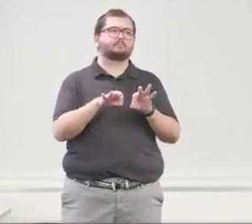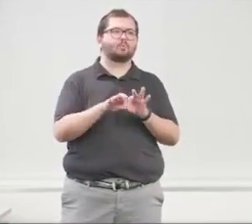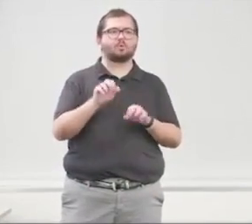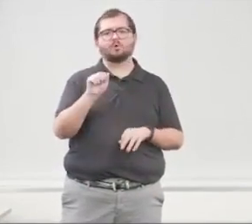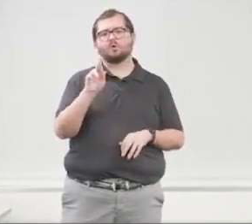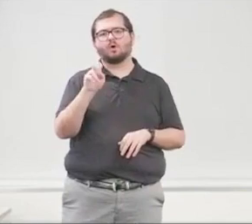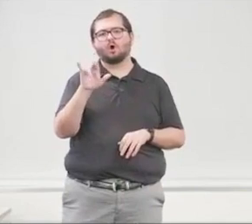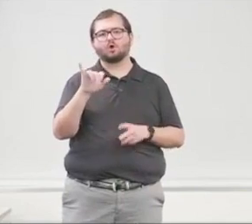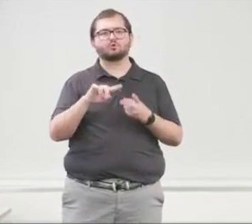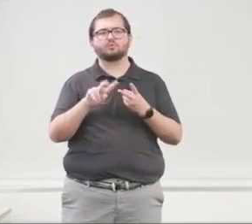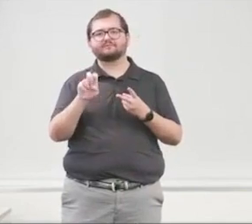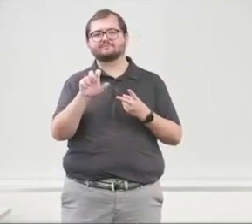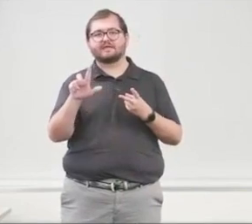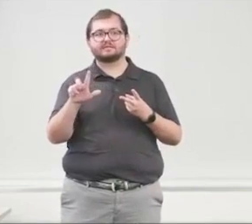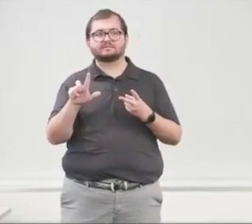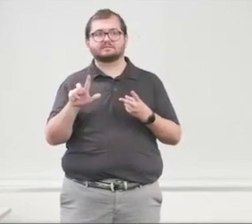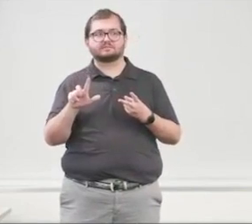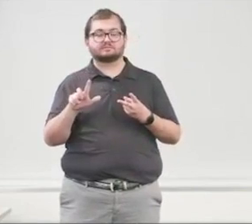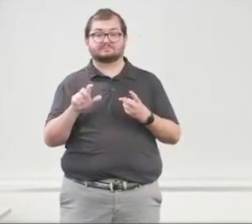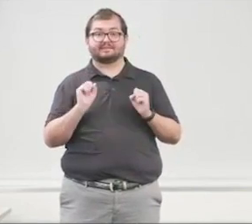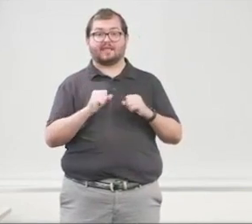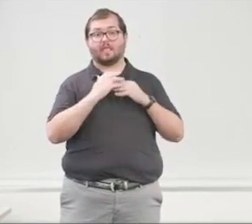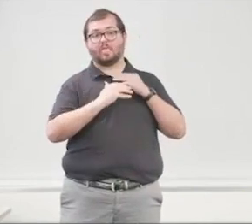can bleed out in around 2.5 to 3.